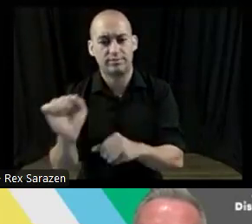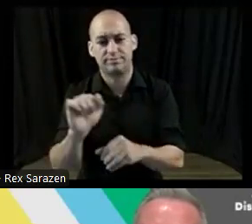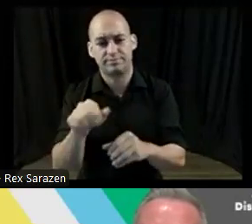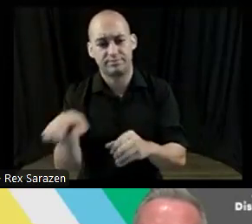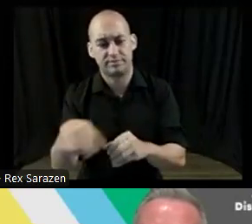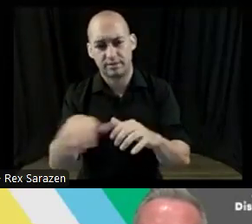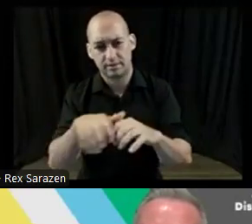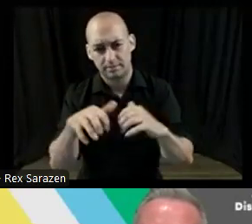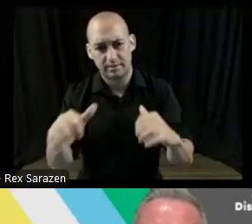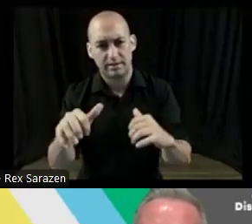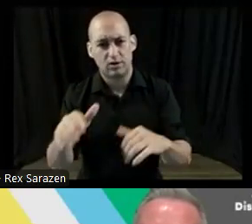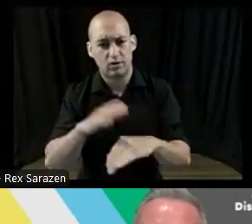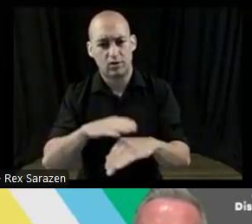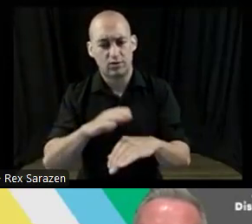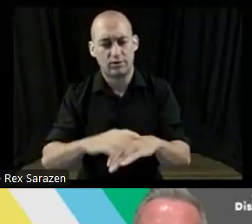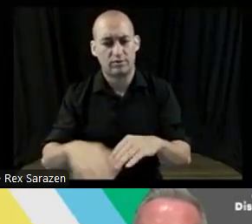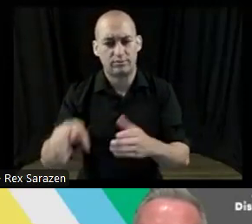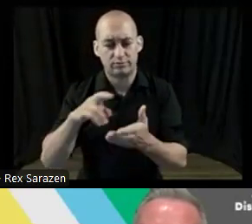could be an enormous resource.